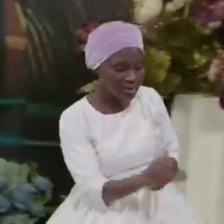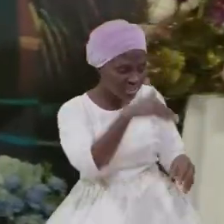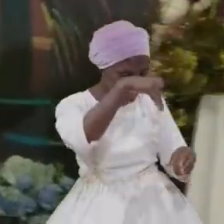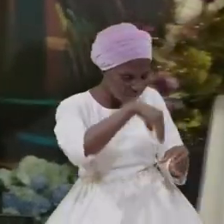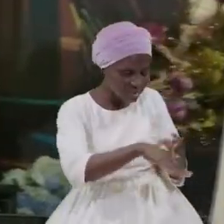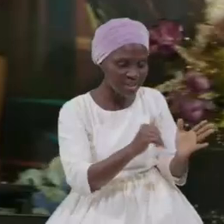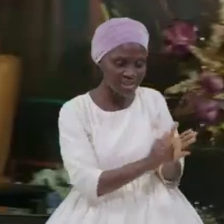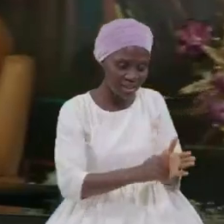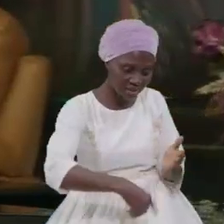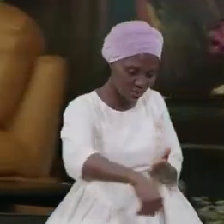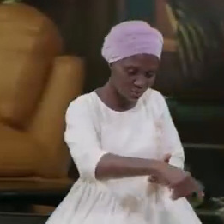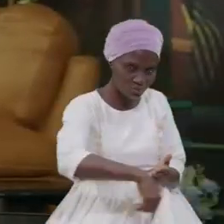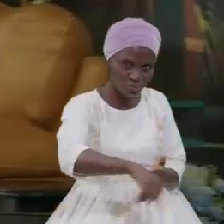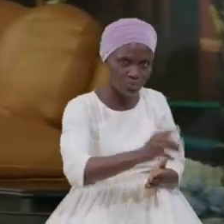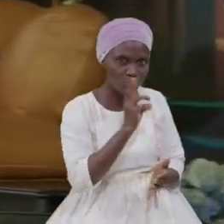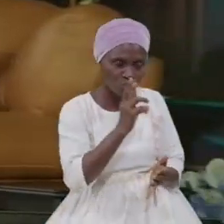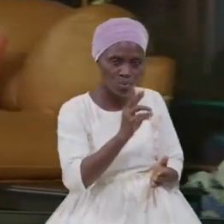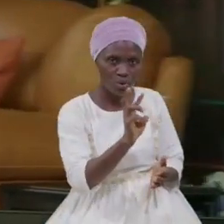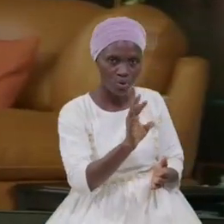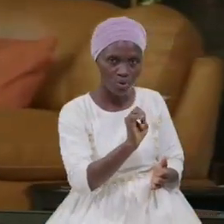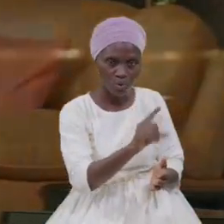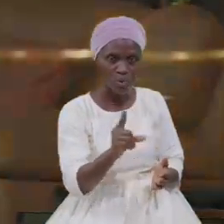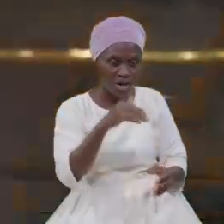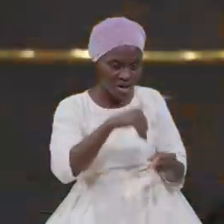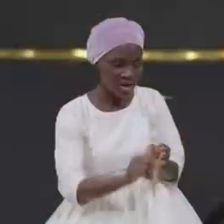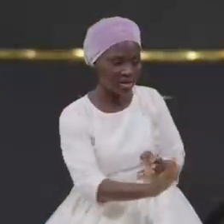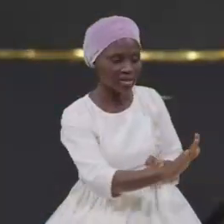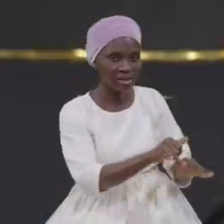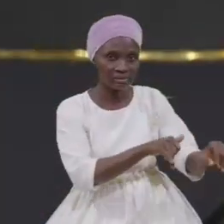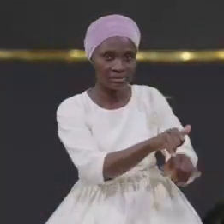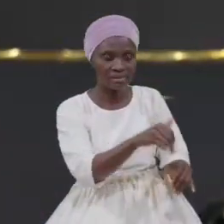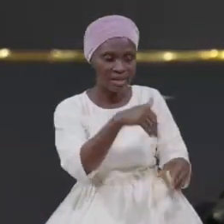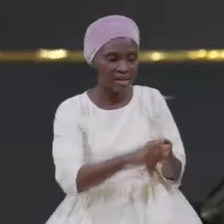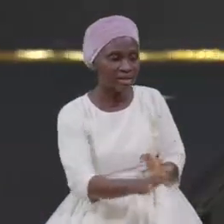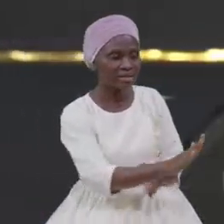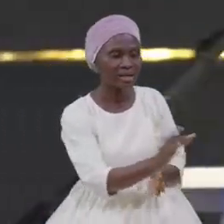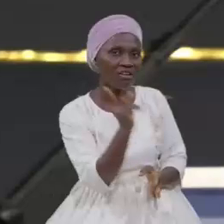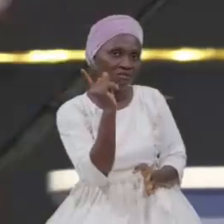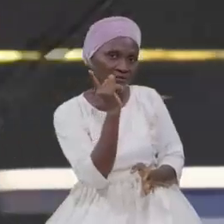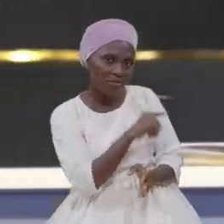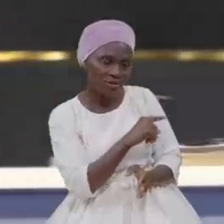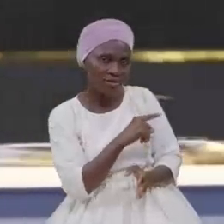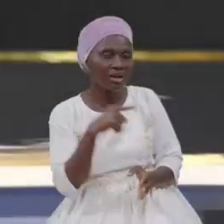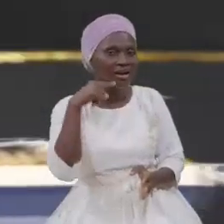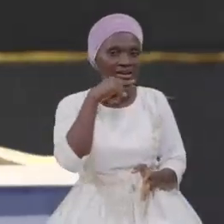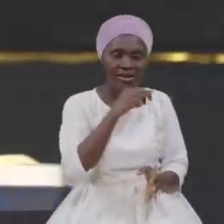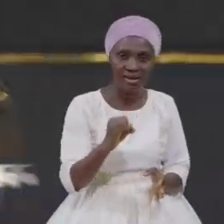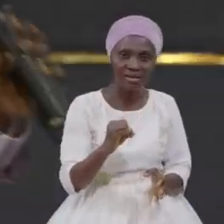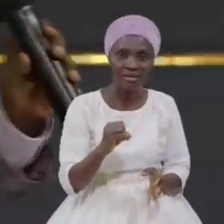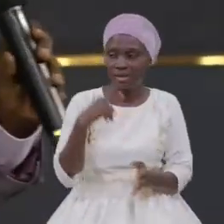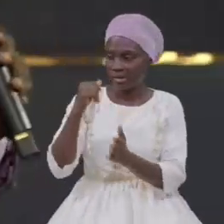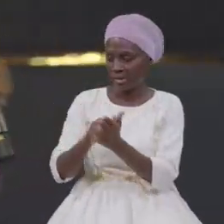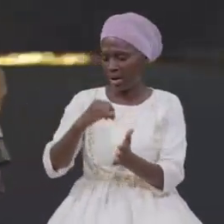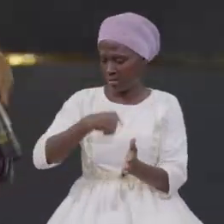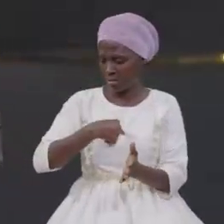in their deception, falsehood, and lying. I am saved. They're still